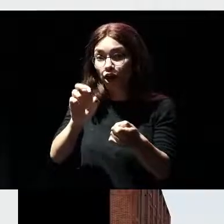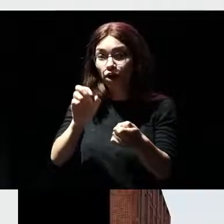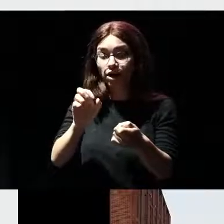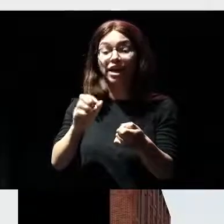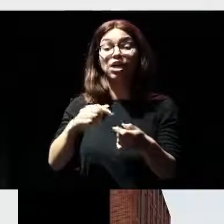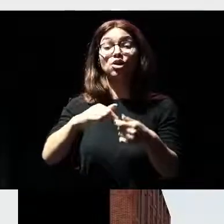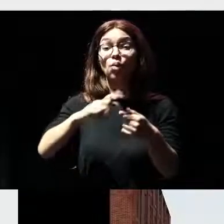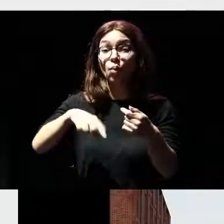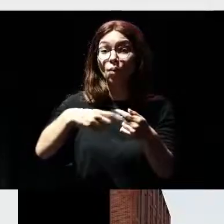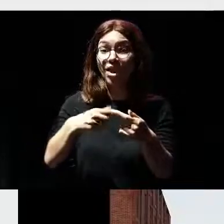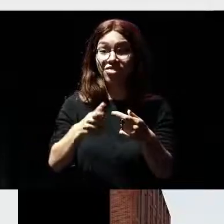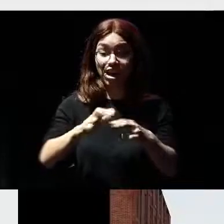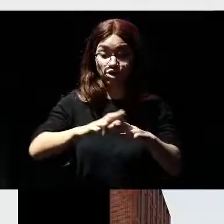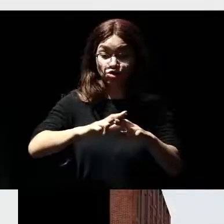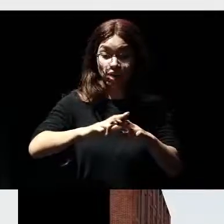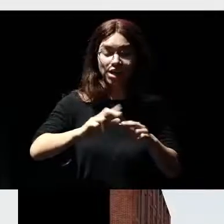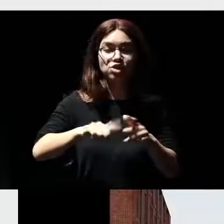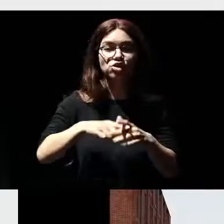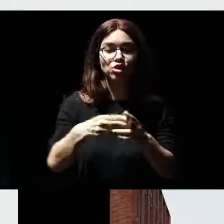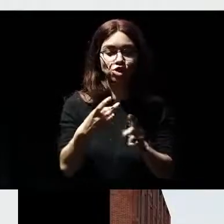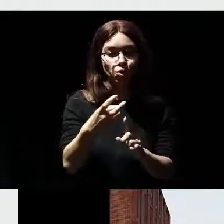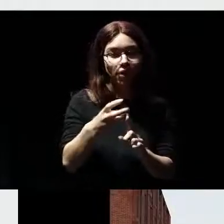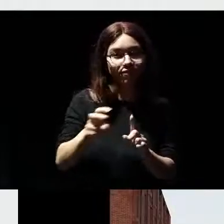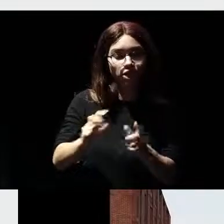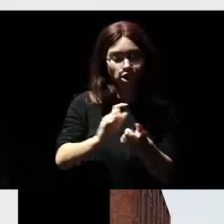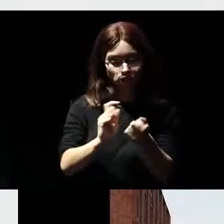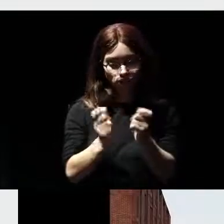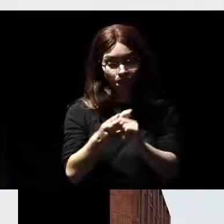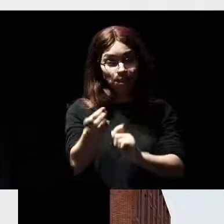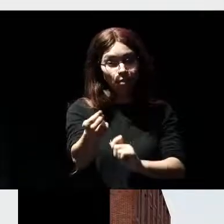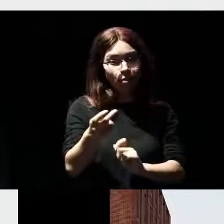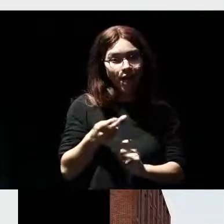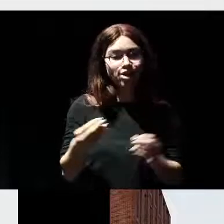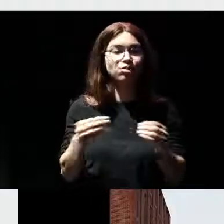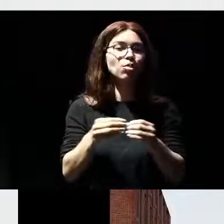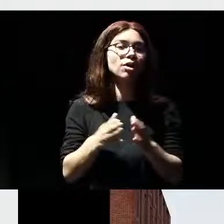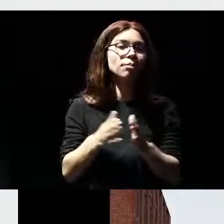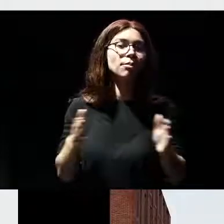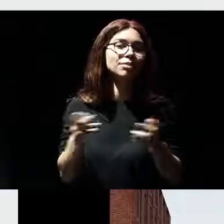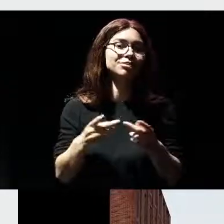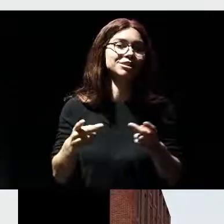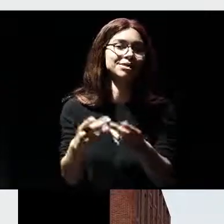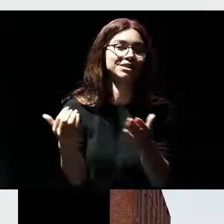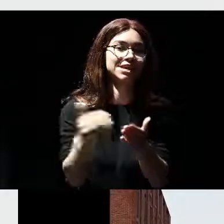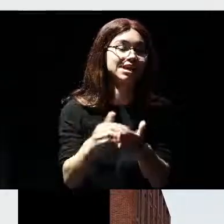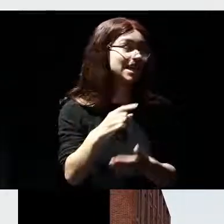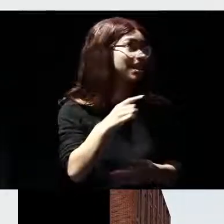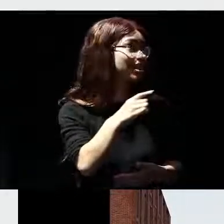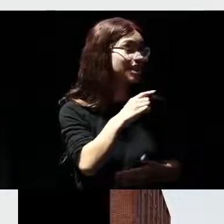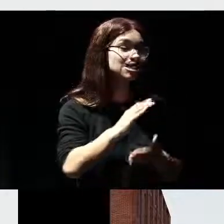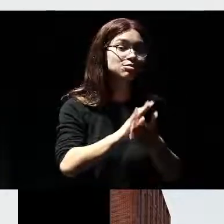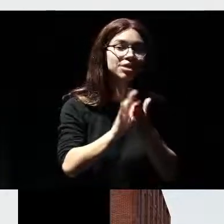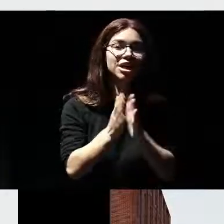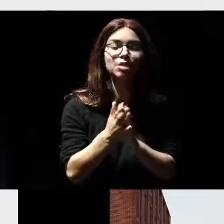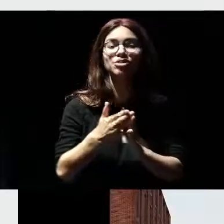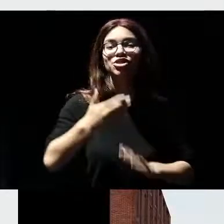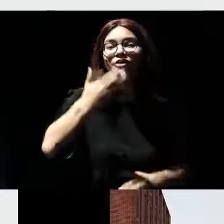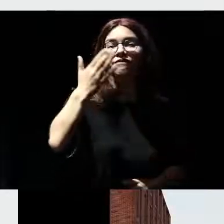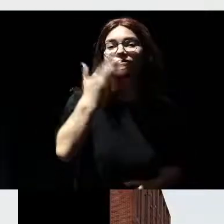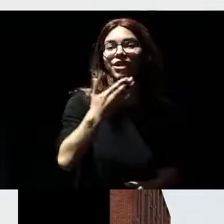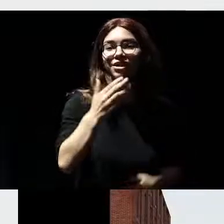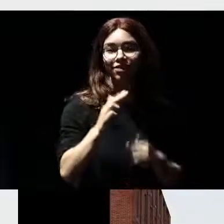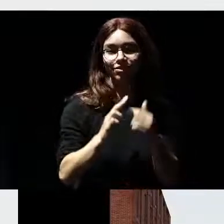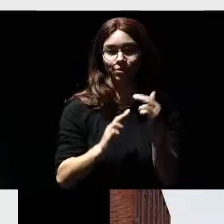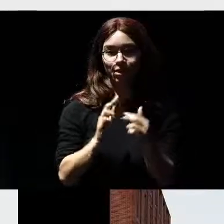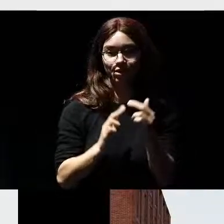trainway, this right-of-way, starts to get turned back into more public space, this becomes as much the front facade of the